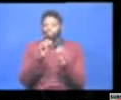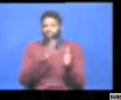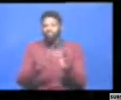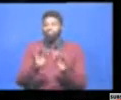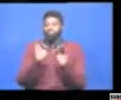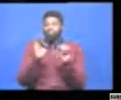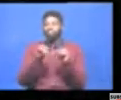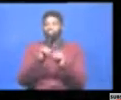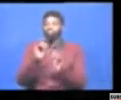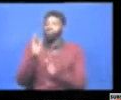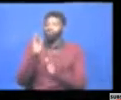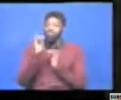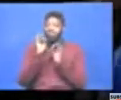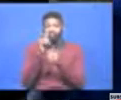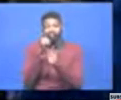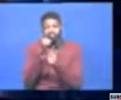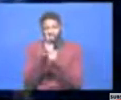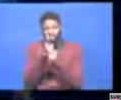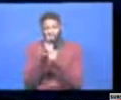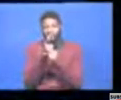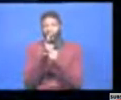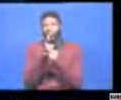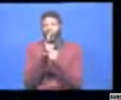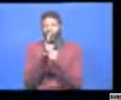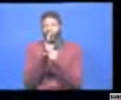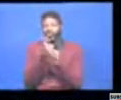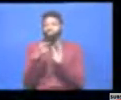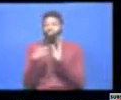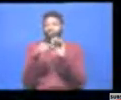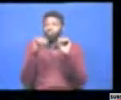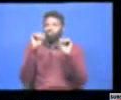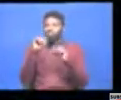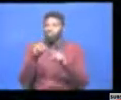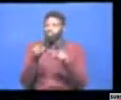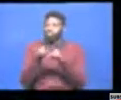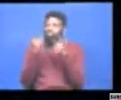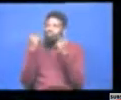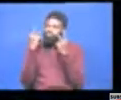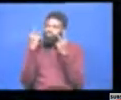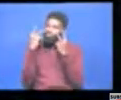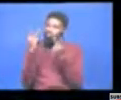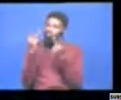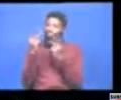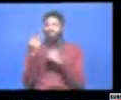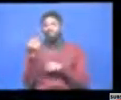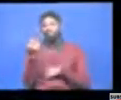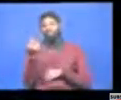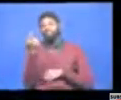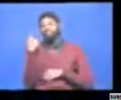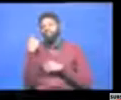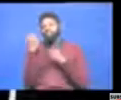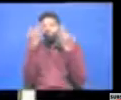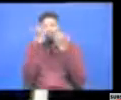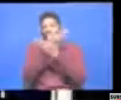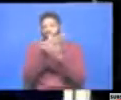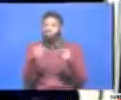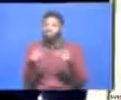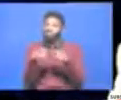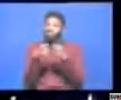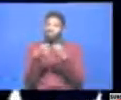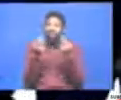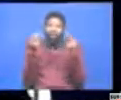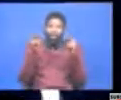if my cameraman can show you, and so that the scenes that we experienced last night and even the days before are not